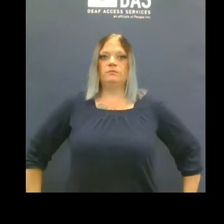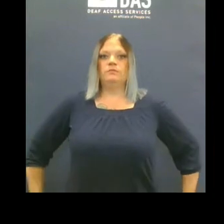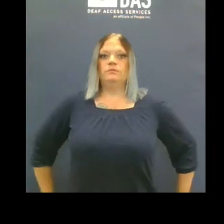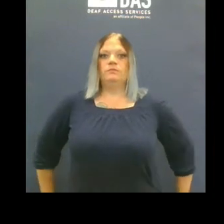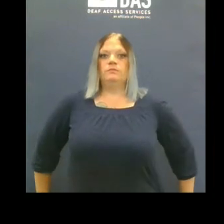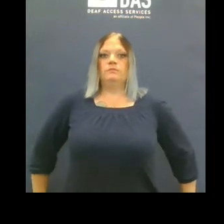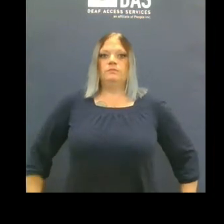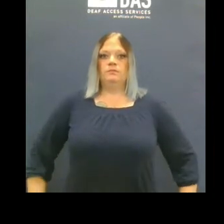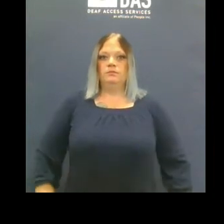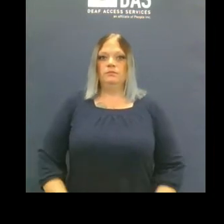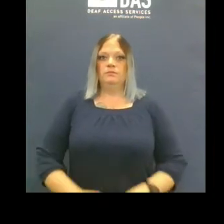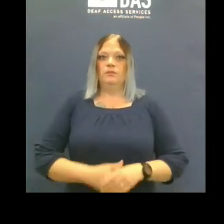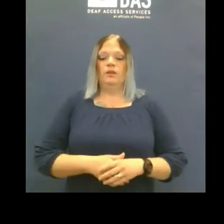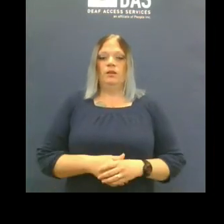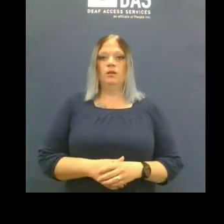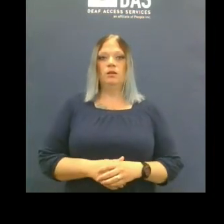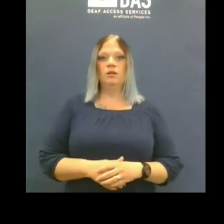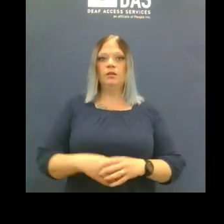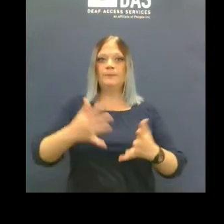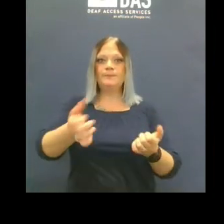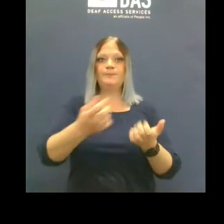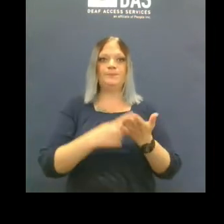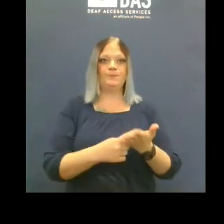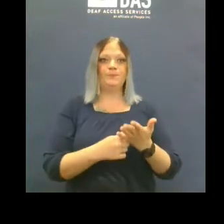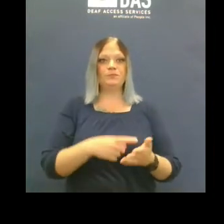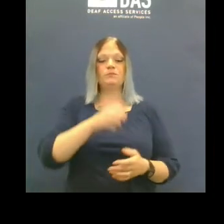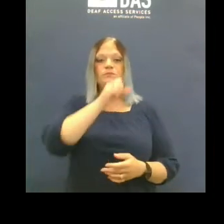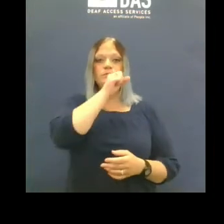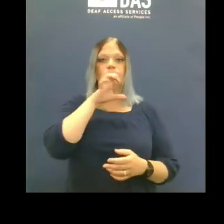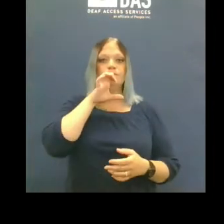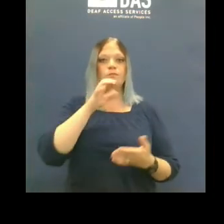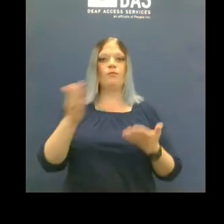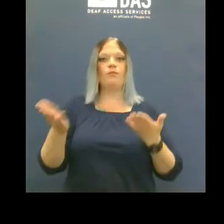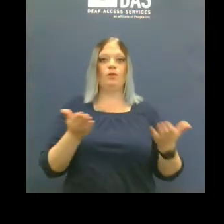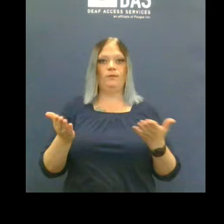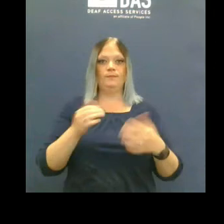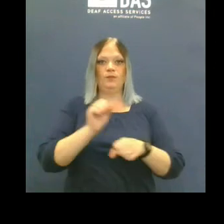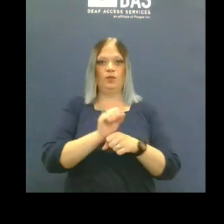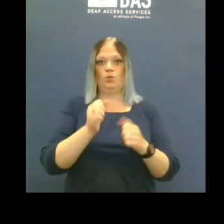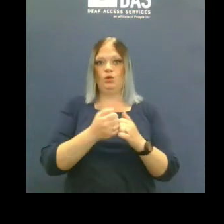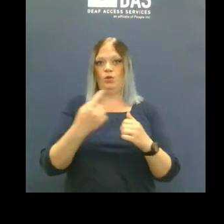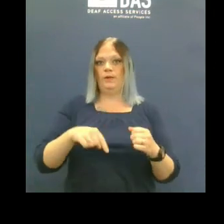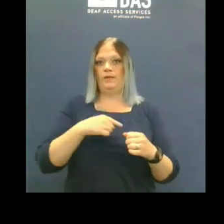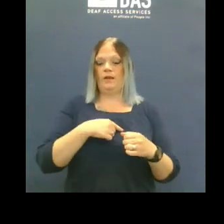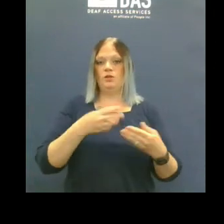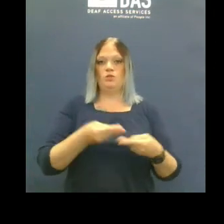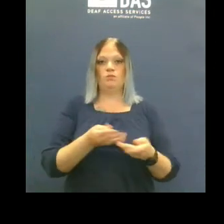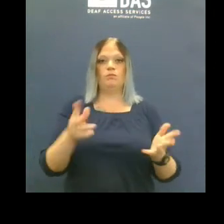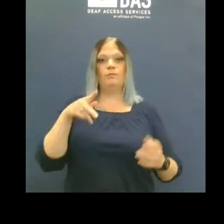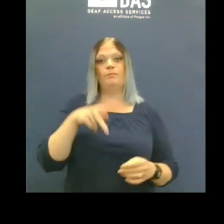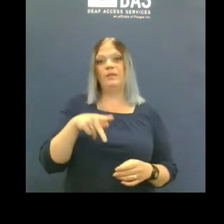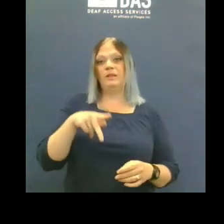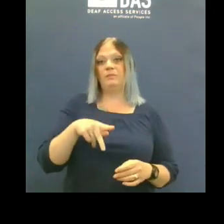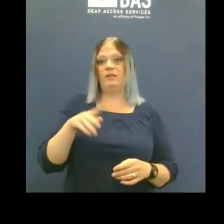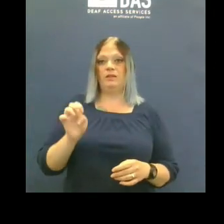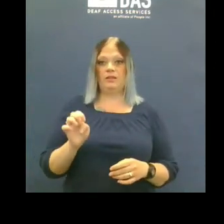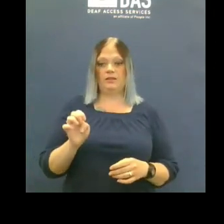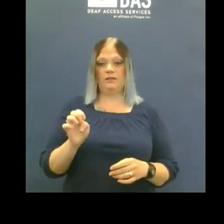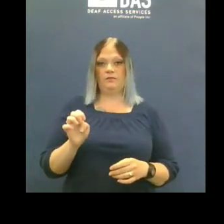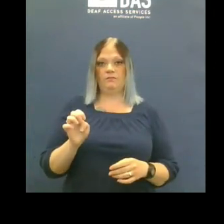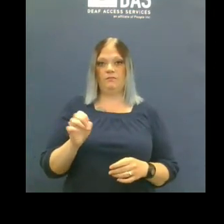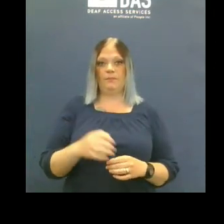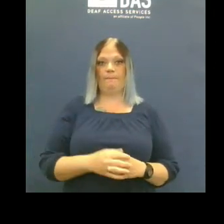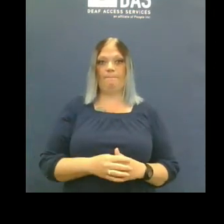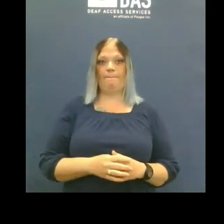So going to talk about the Senior Services has worked with us to distribute personal protective equipment. So